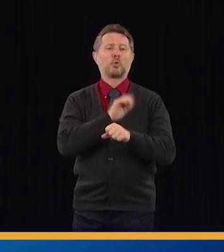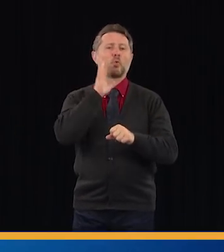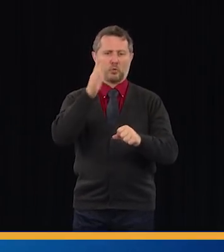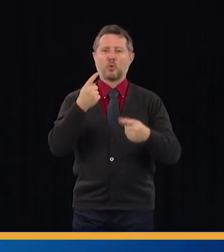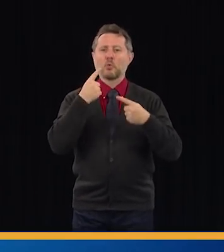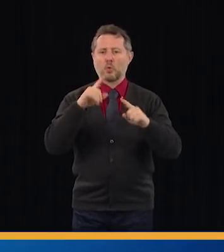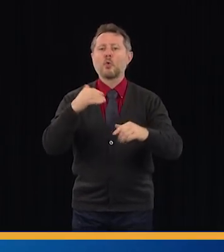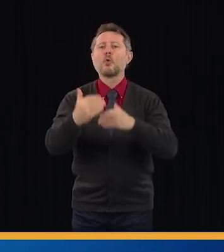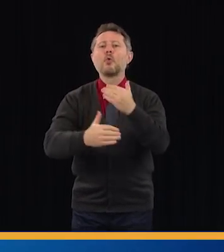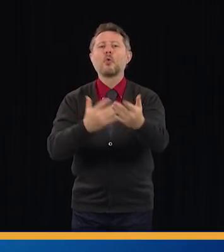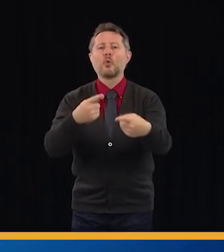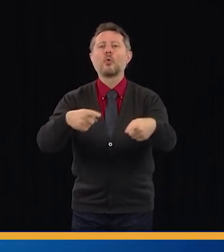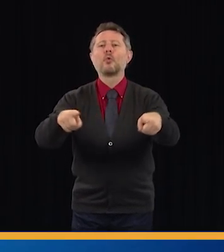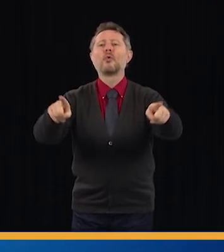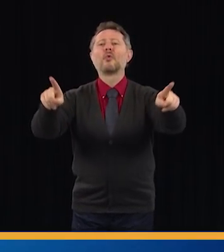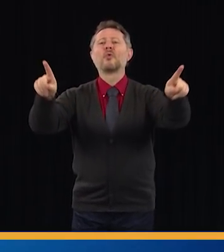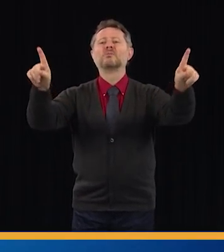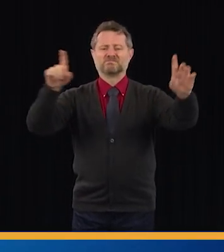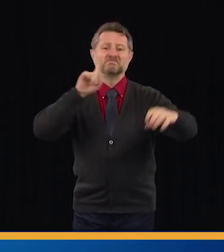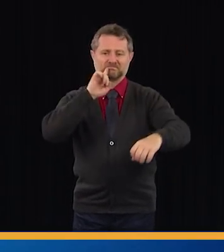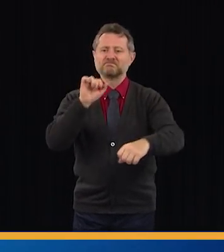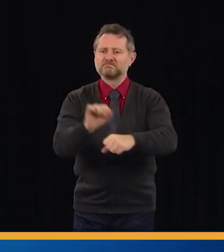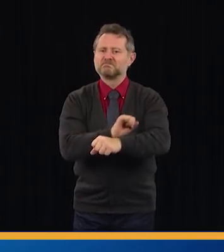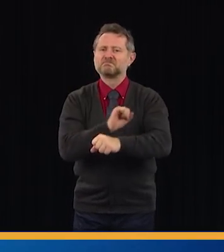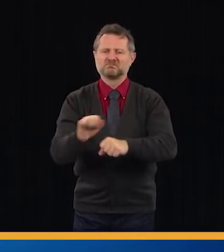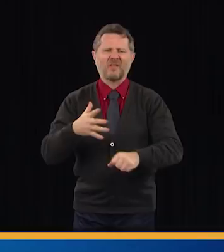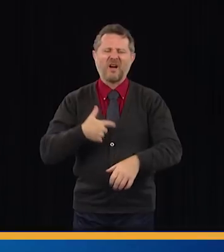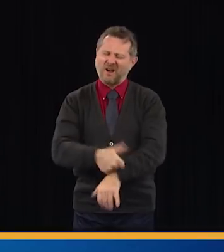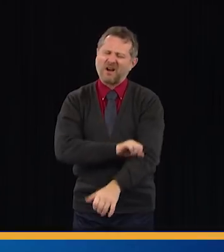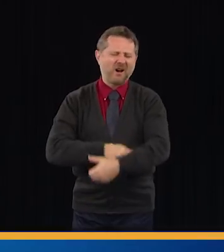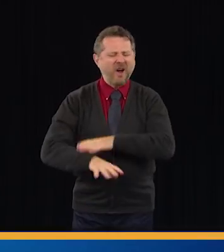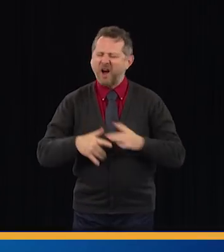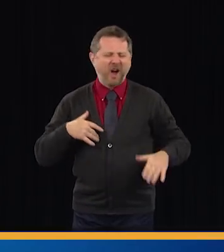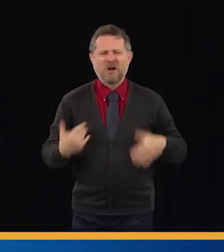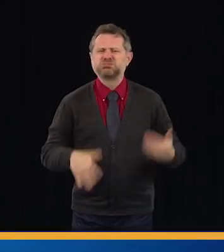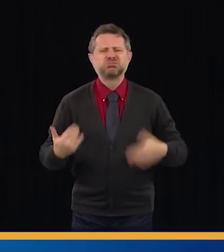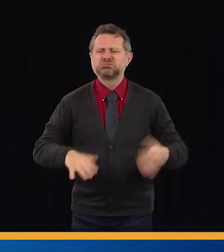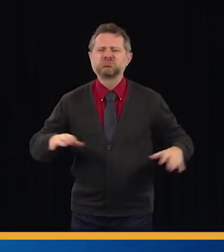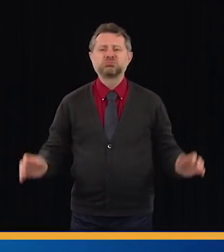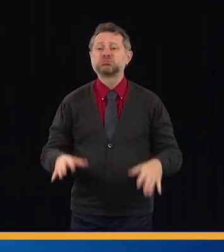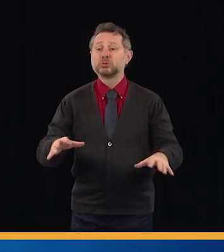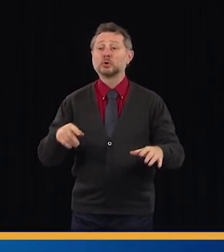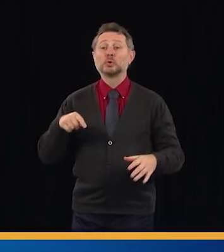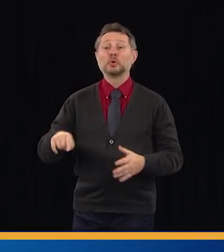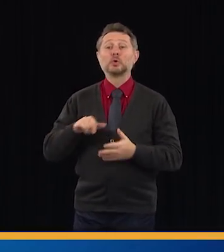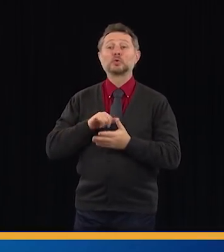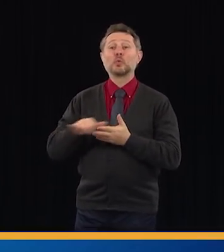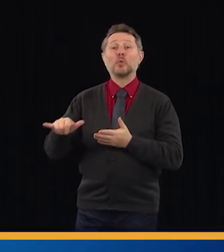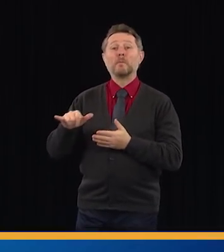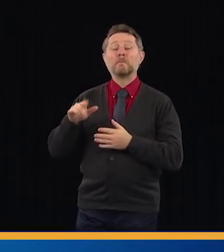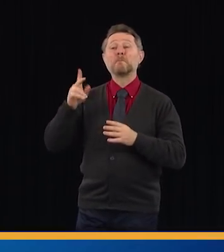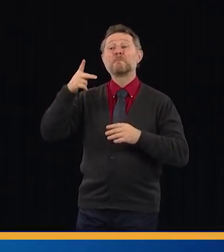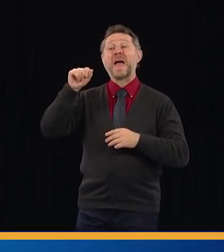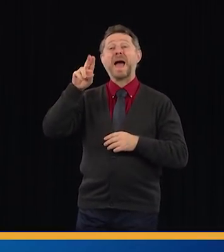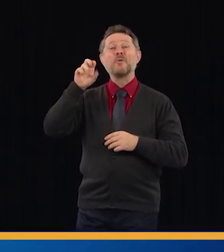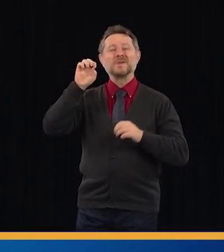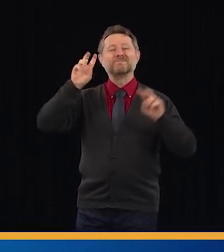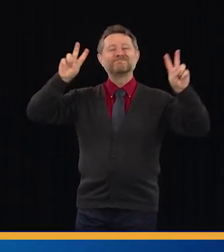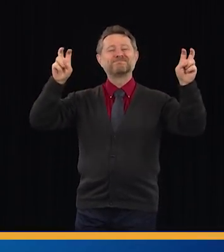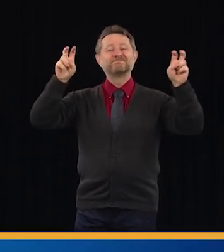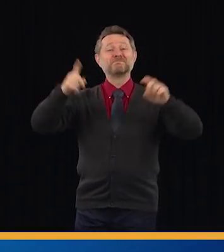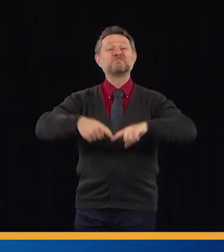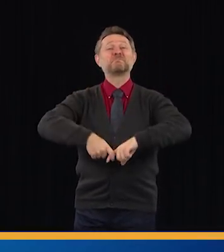dramatic actions in this state. New York Pause program that closed down schools, businesses,